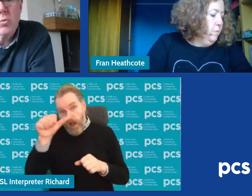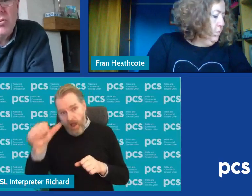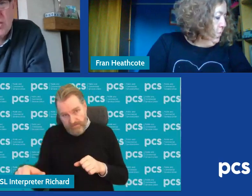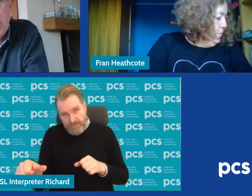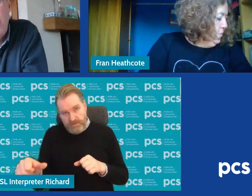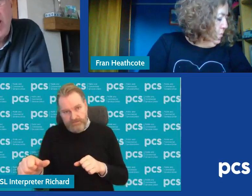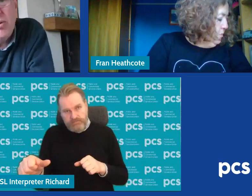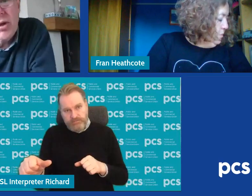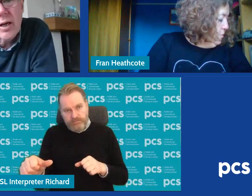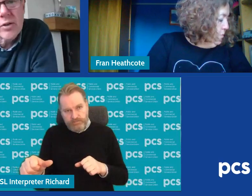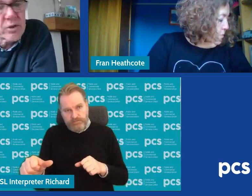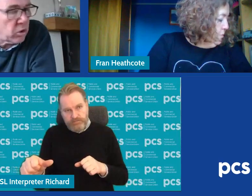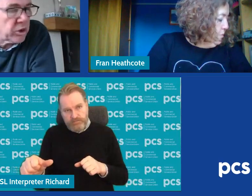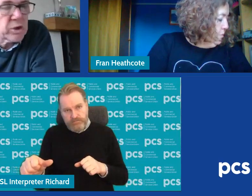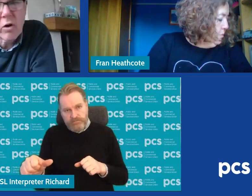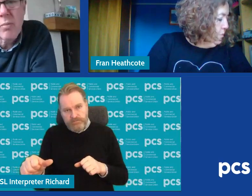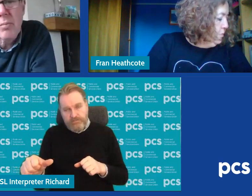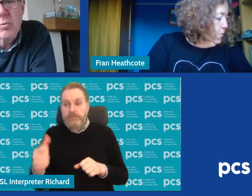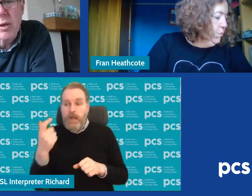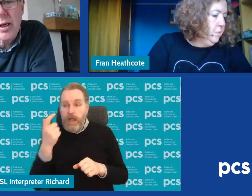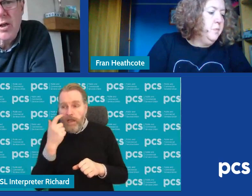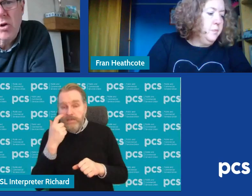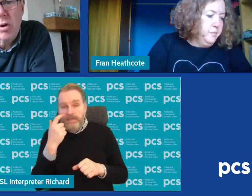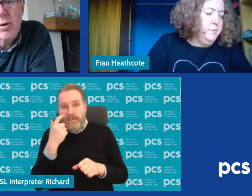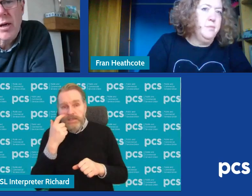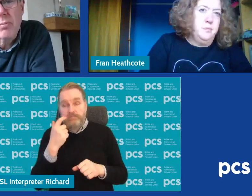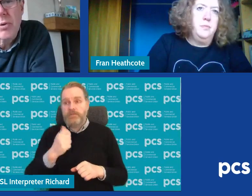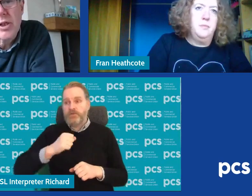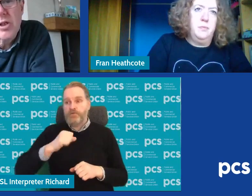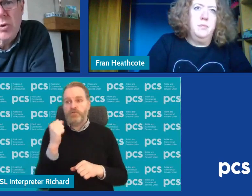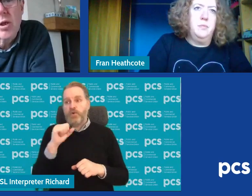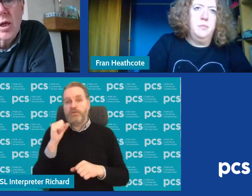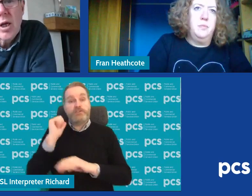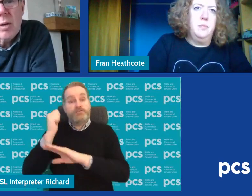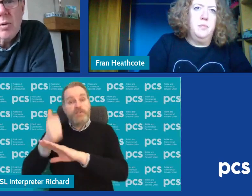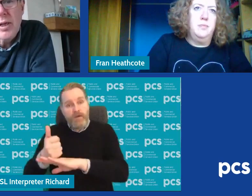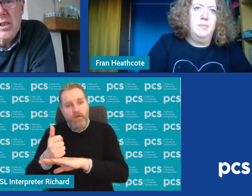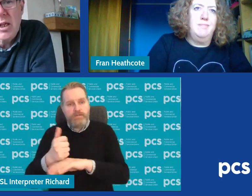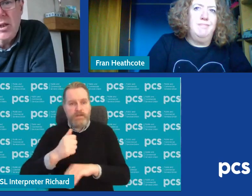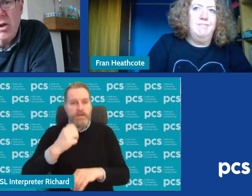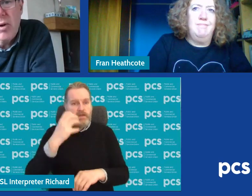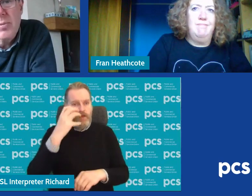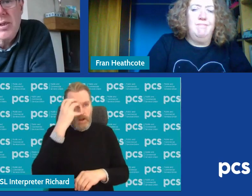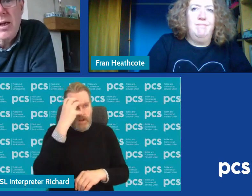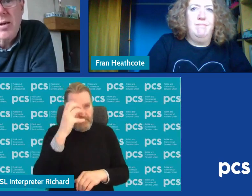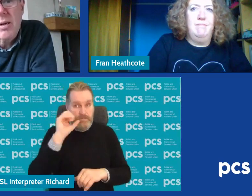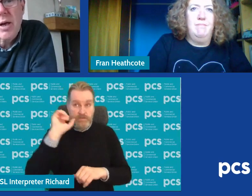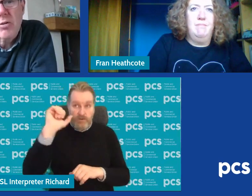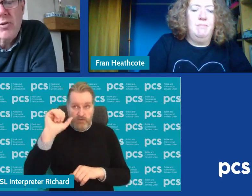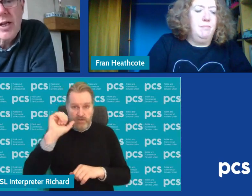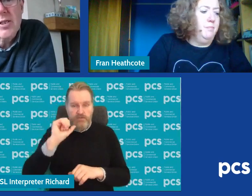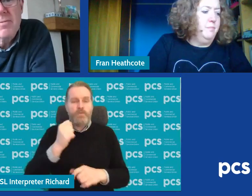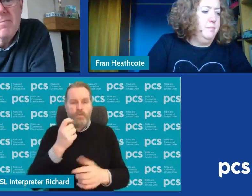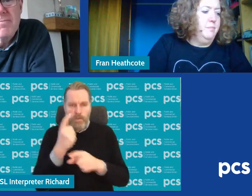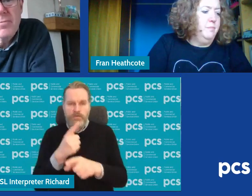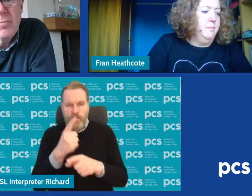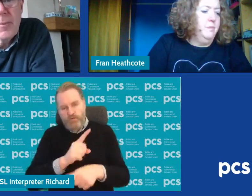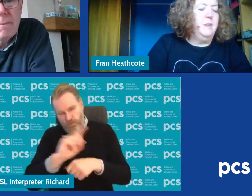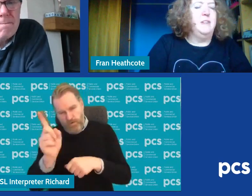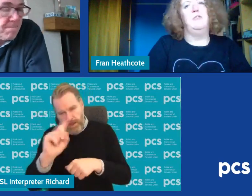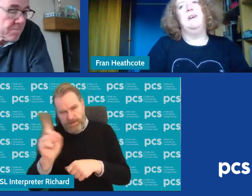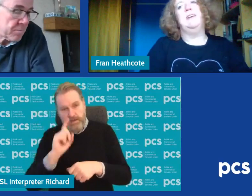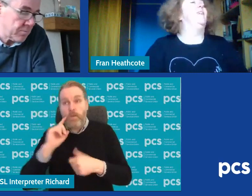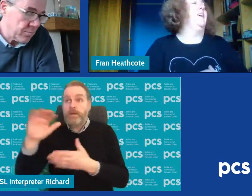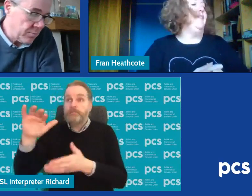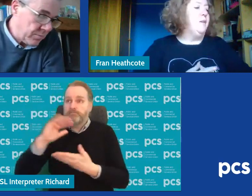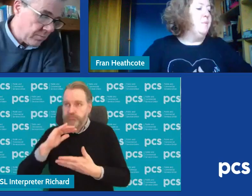so that's where we are with that. And Scottish devolved members will get to hear about that pretty soon. And we'll be consulting your reps in a matter of days.